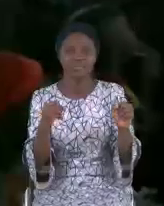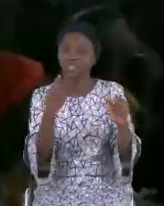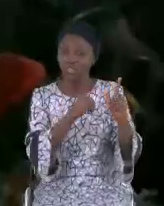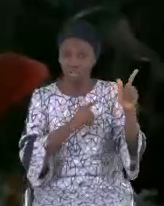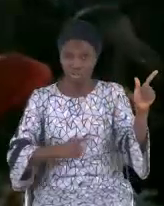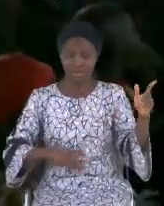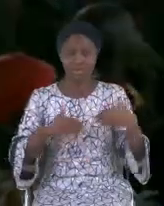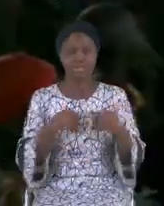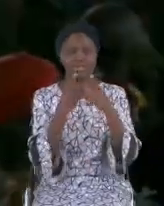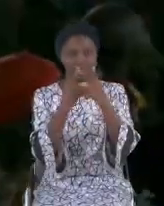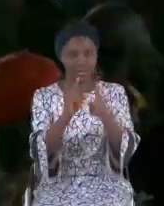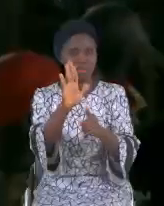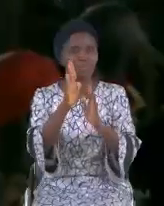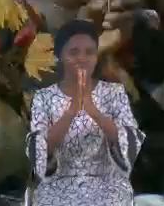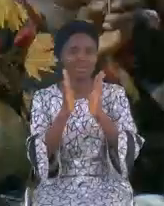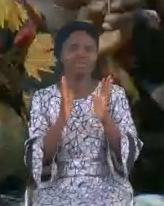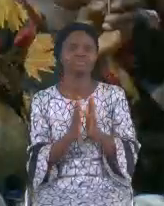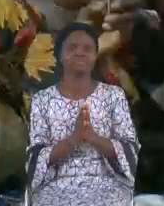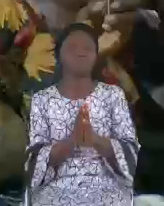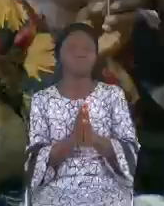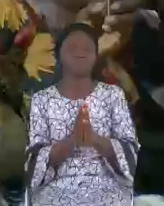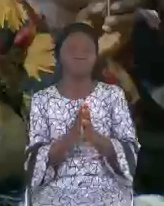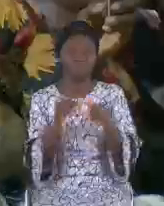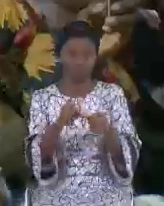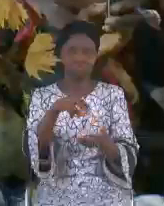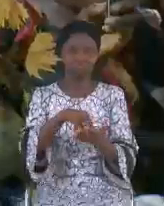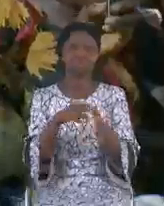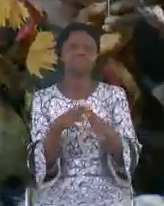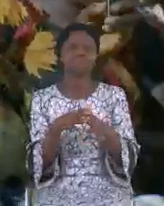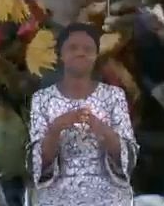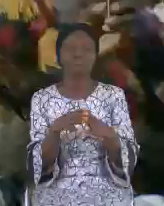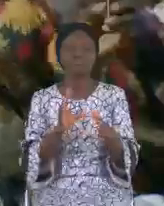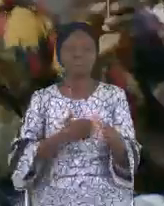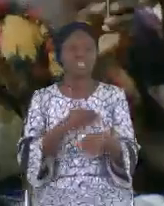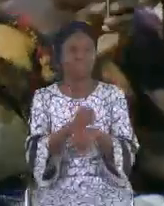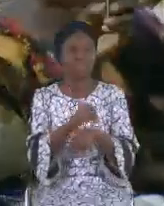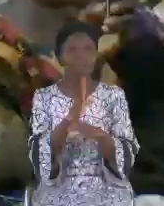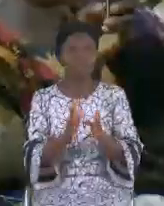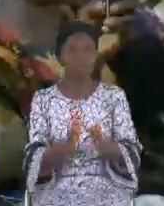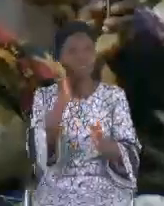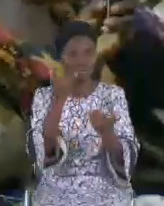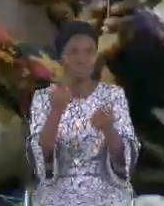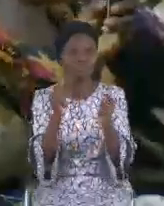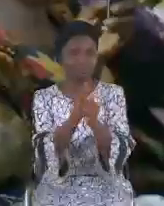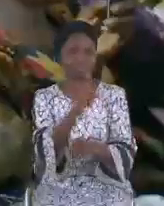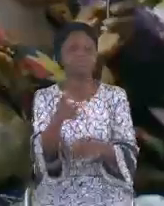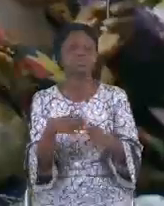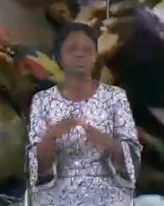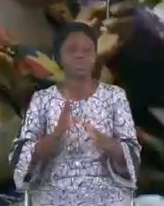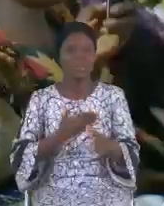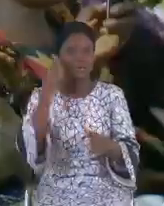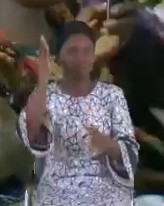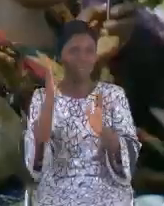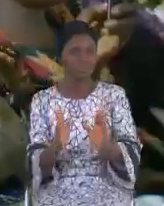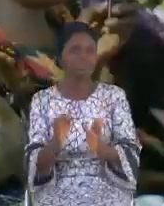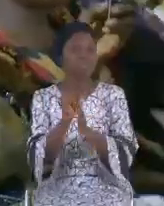answered your prayer. Keep on standing. Our counselors will come to you there. And our pastor, state pastor,